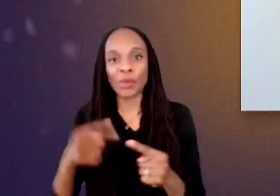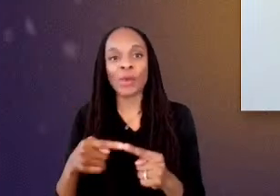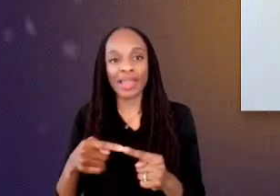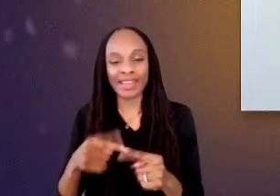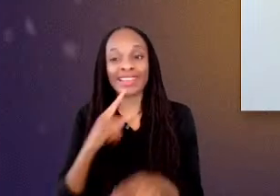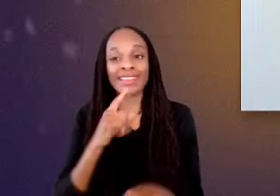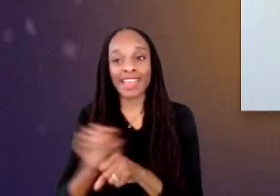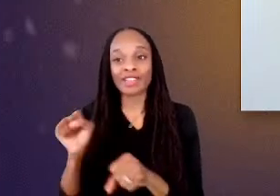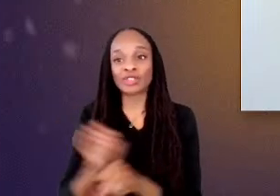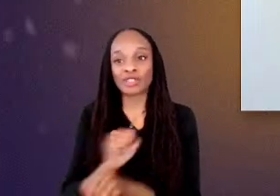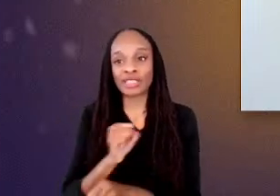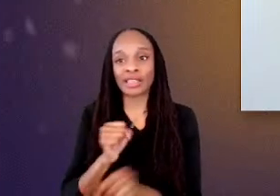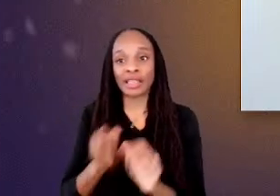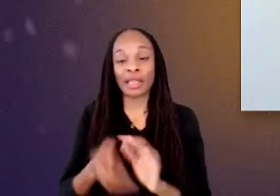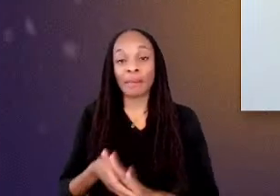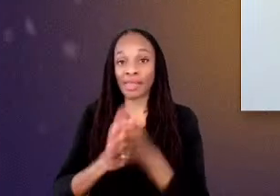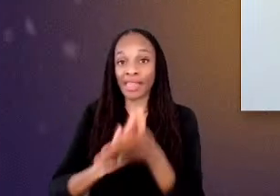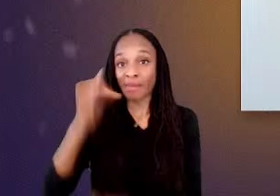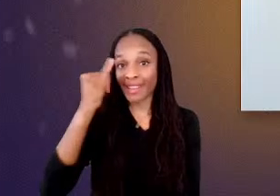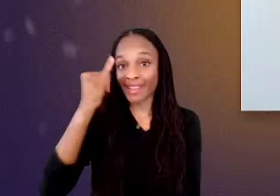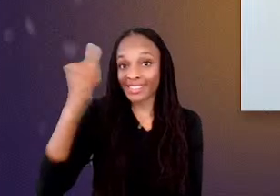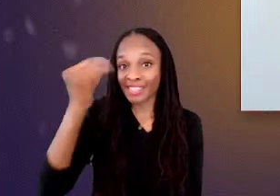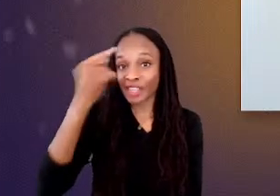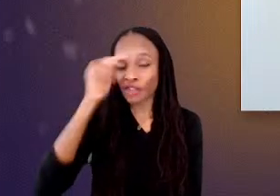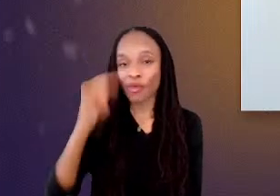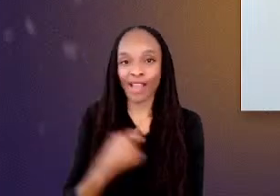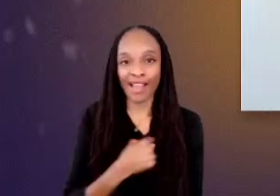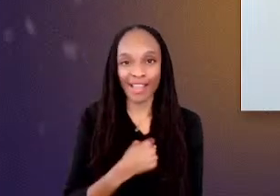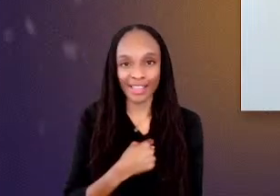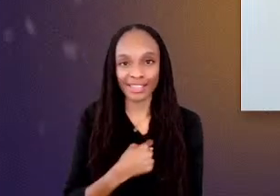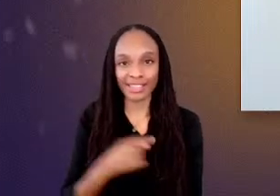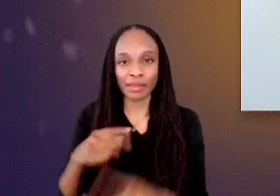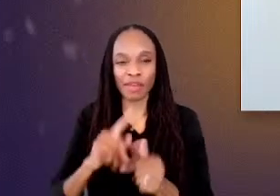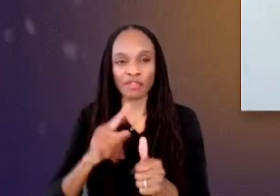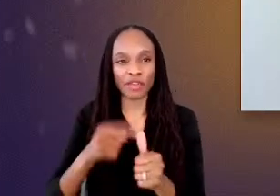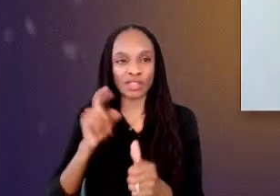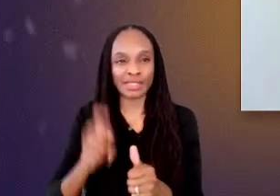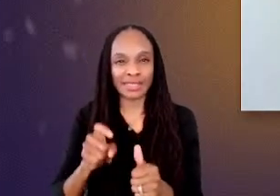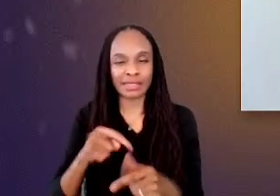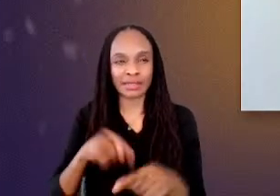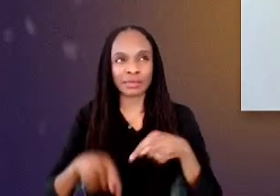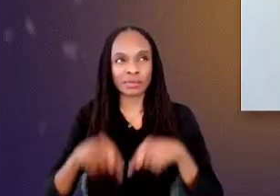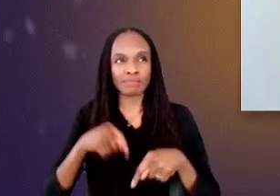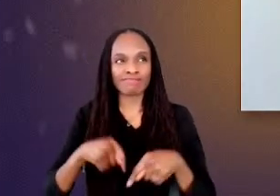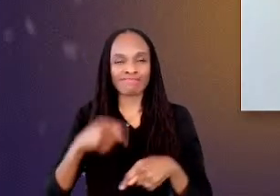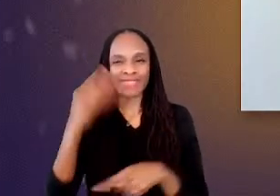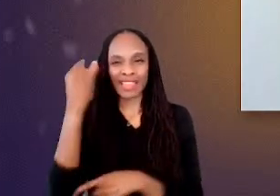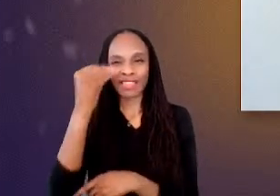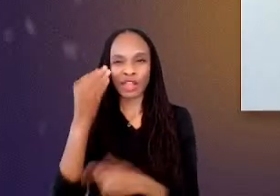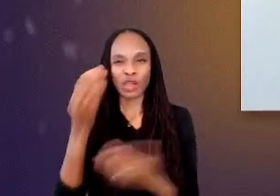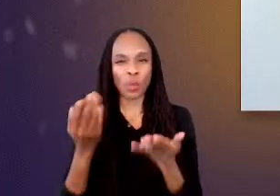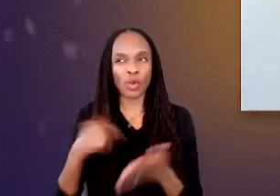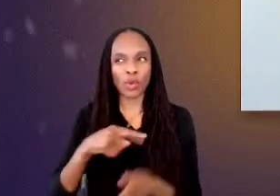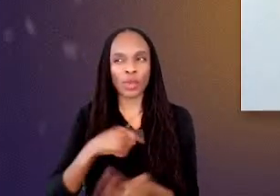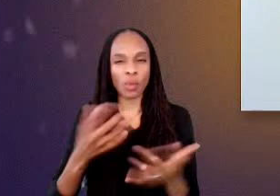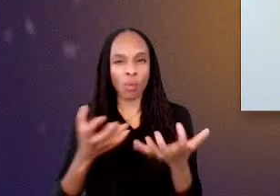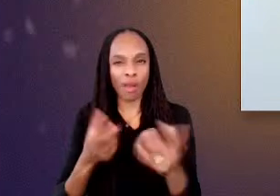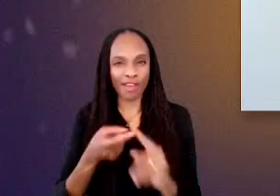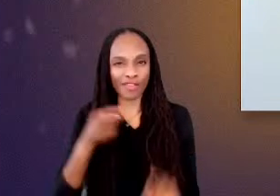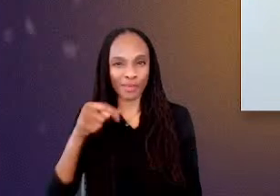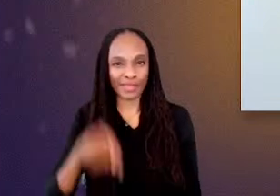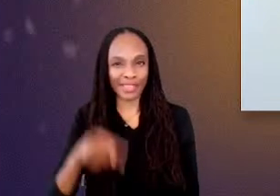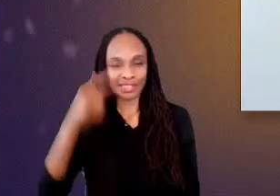actually became an idea for us, but we had to sort of step back and think, okay, what do we want from this?